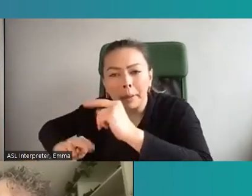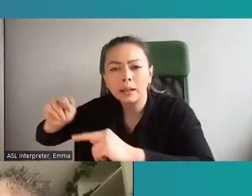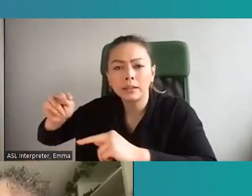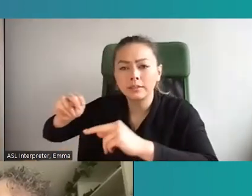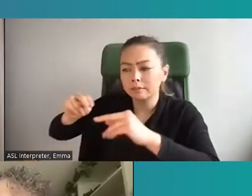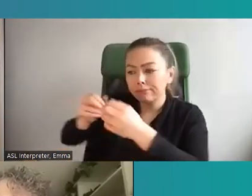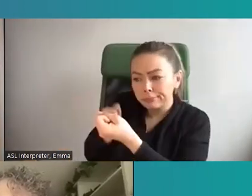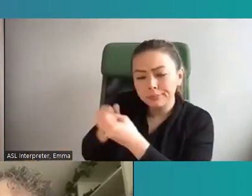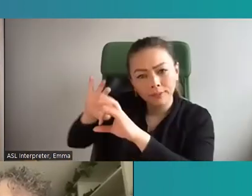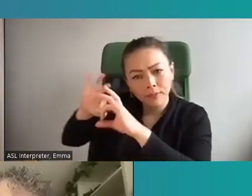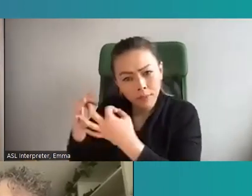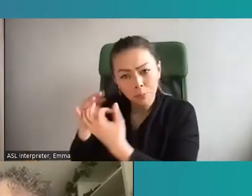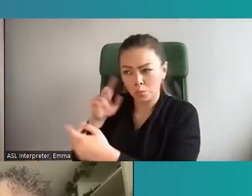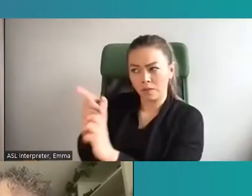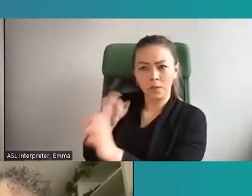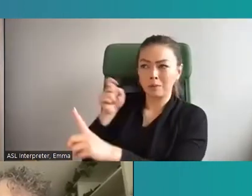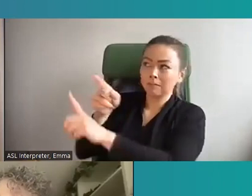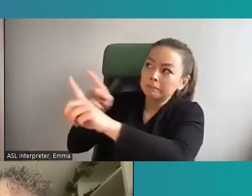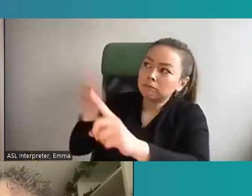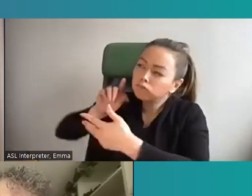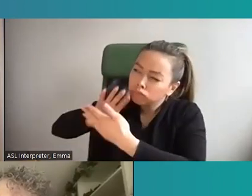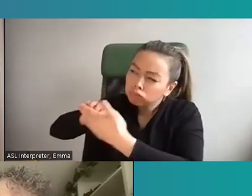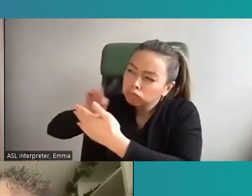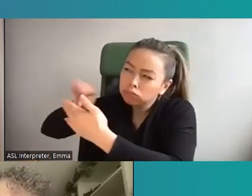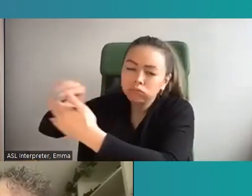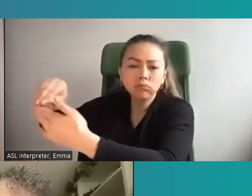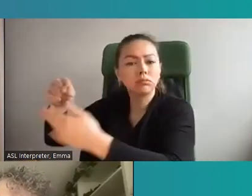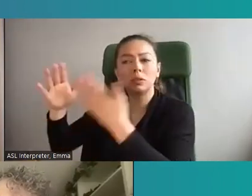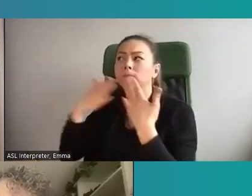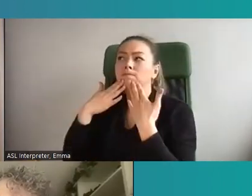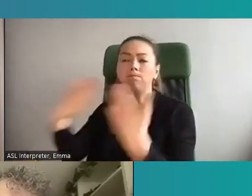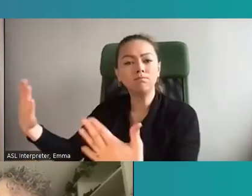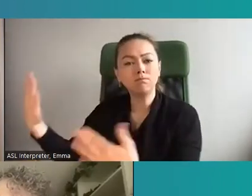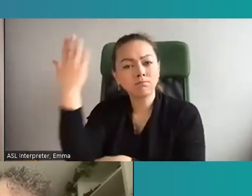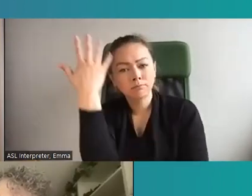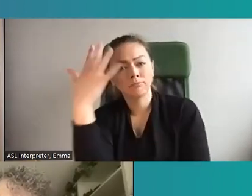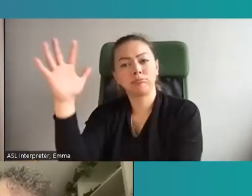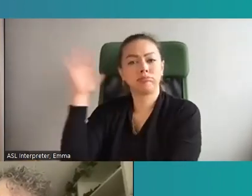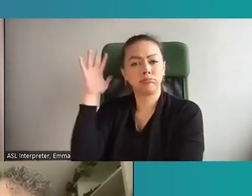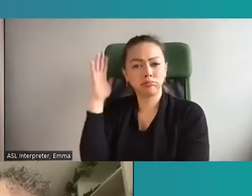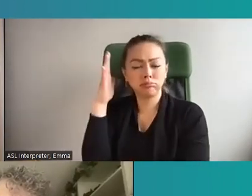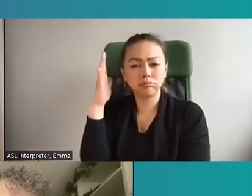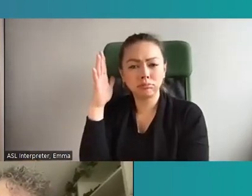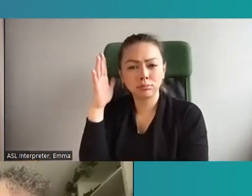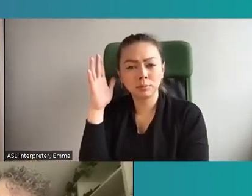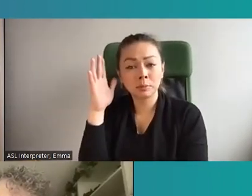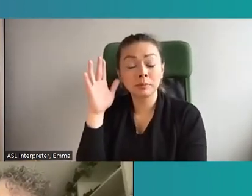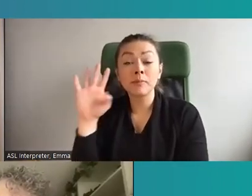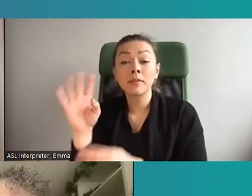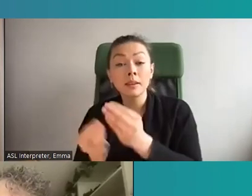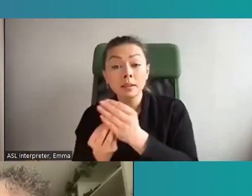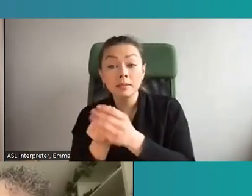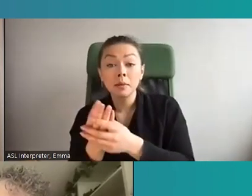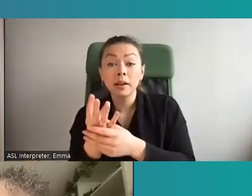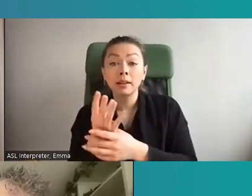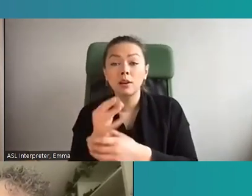we celebrate that, and we give thanks for the forest for housing those birds. And in the springtime, the robin comes,